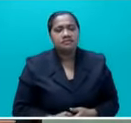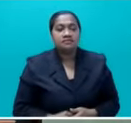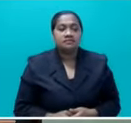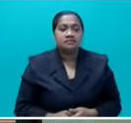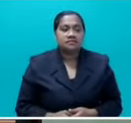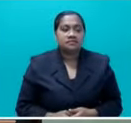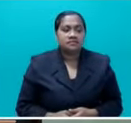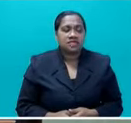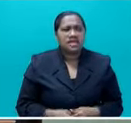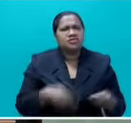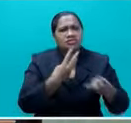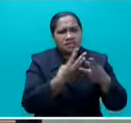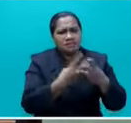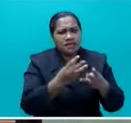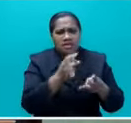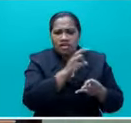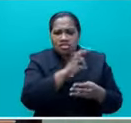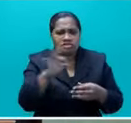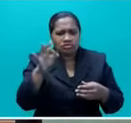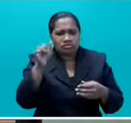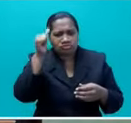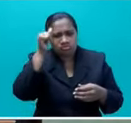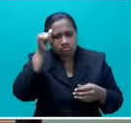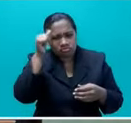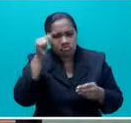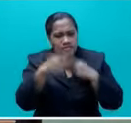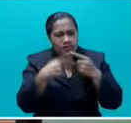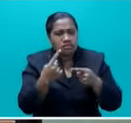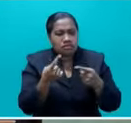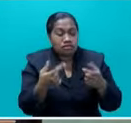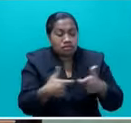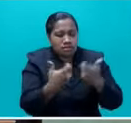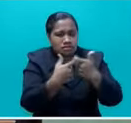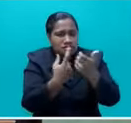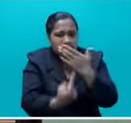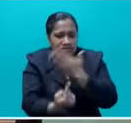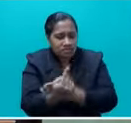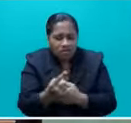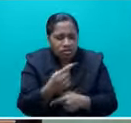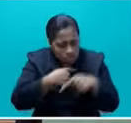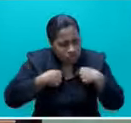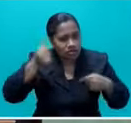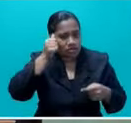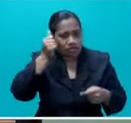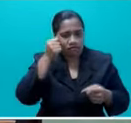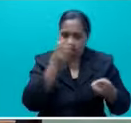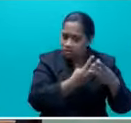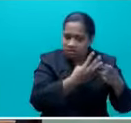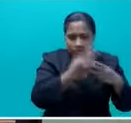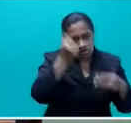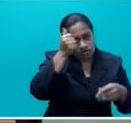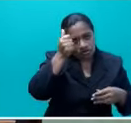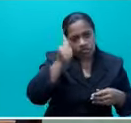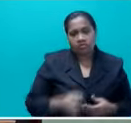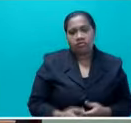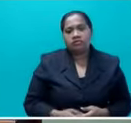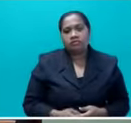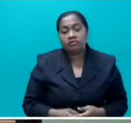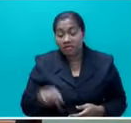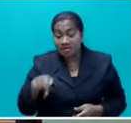is not aware of the challenges that we face. We are aware of it, but we know that this is a